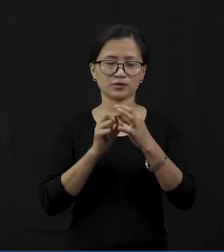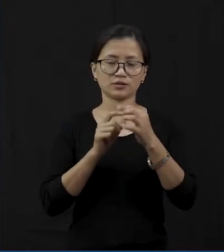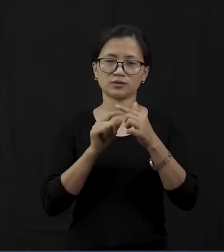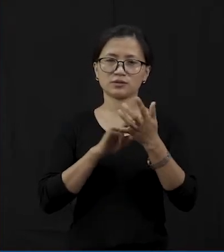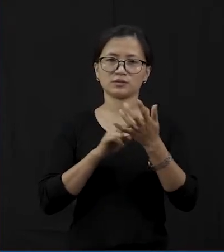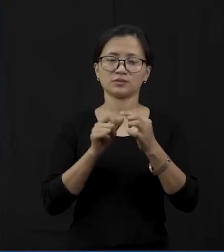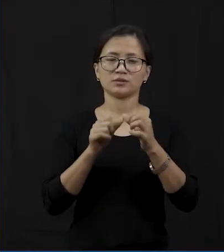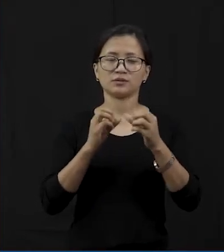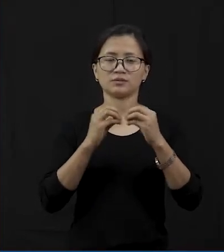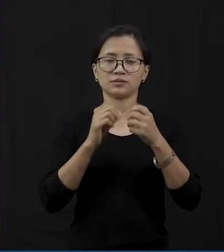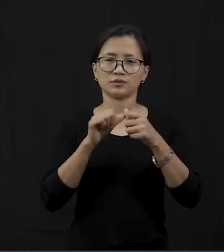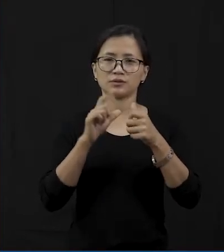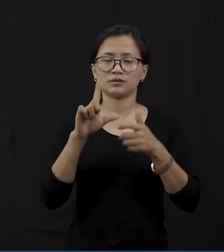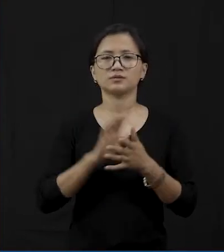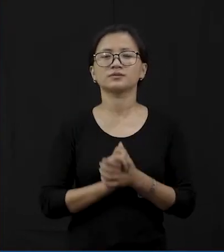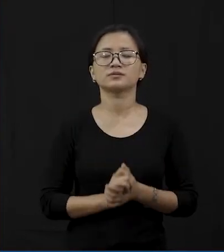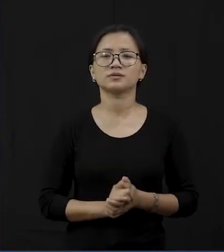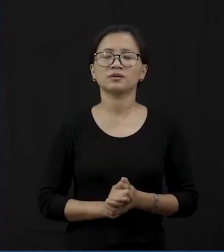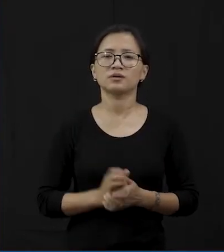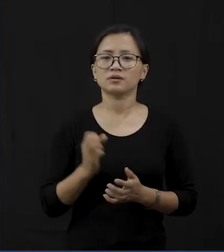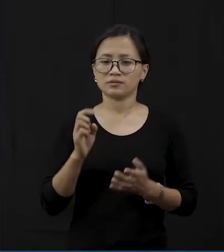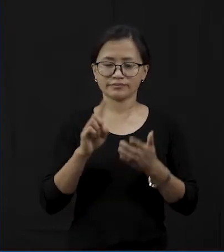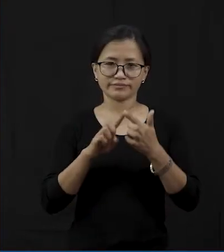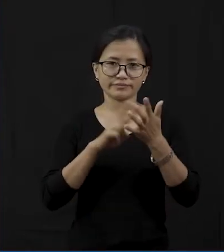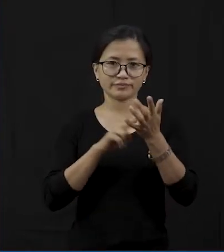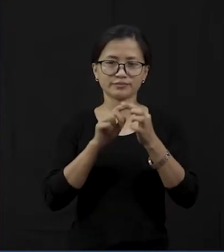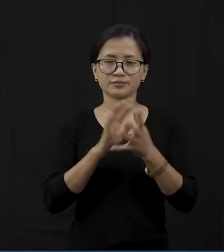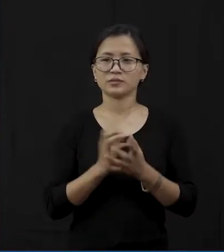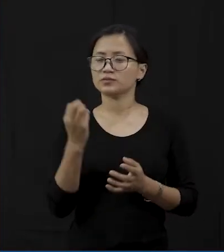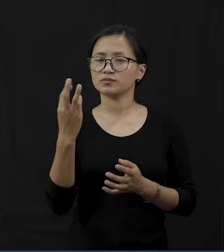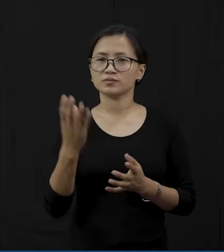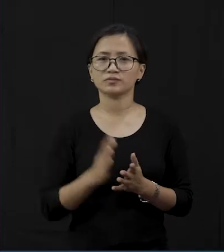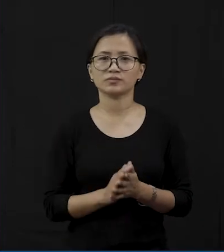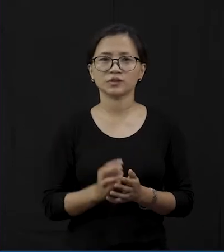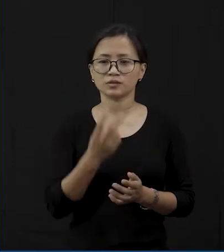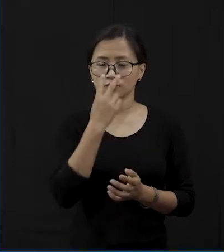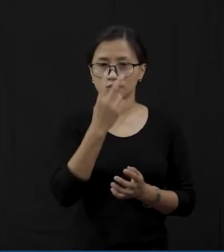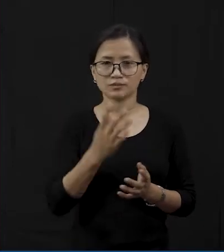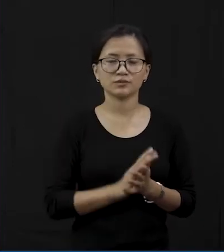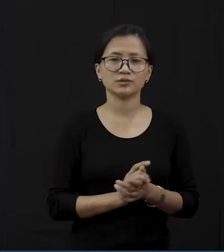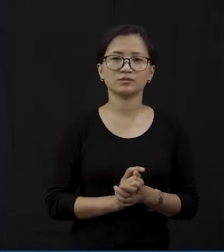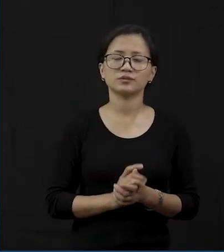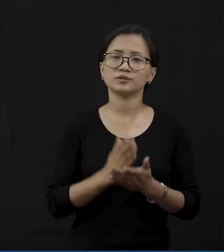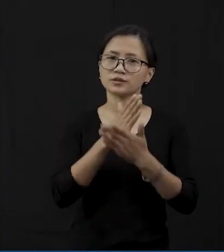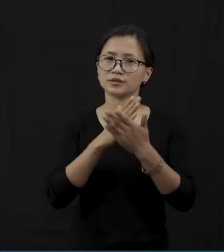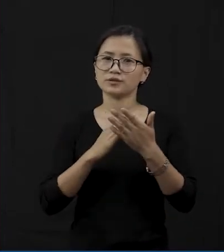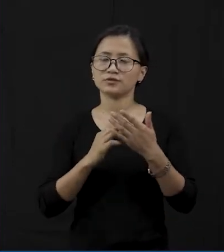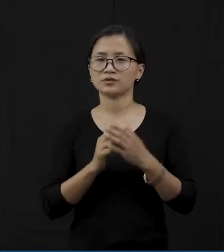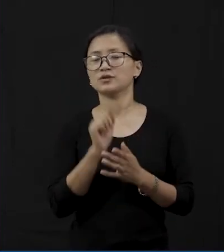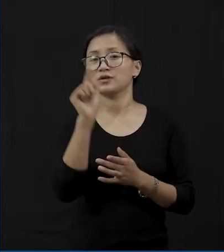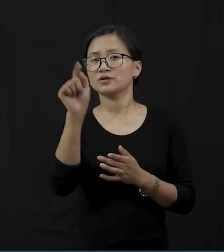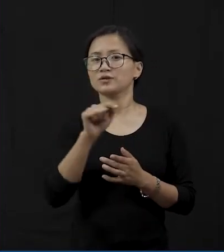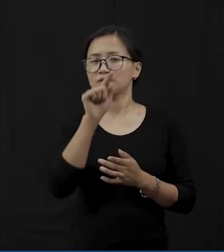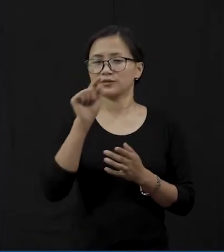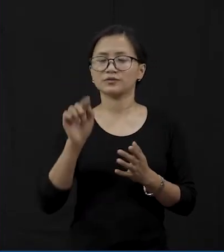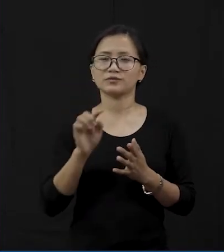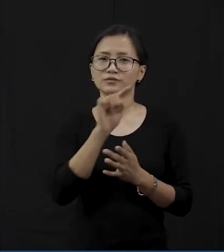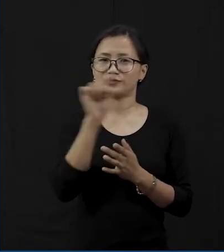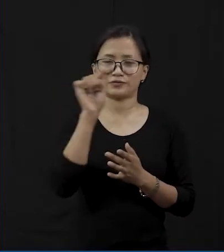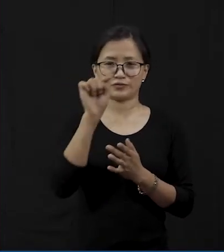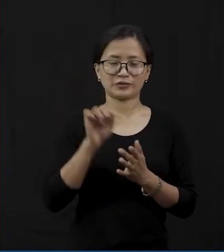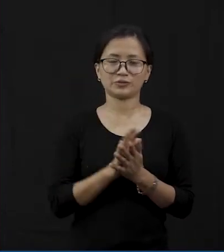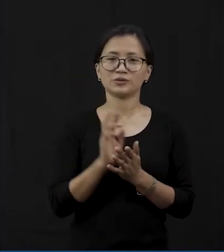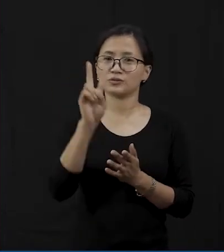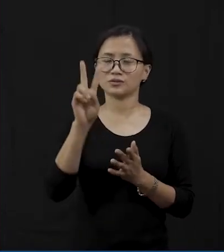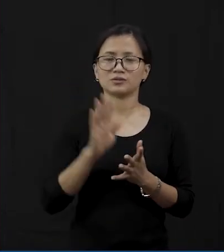are called even numbers. Or you can check it out by making a division, divided by 2. If you get